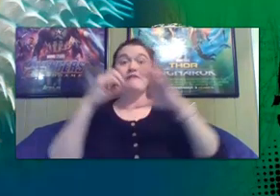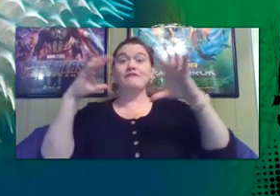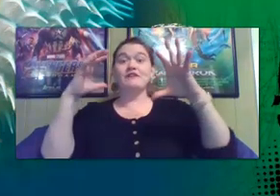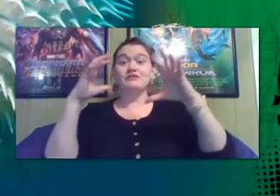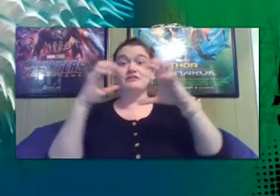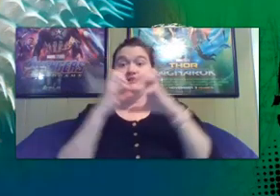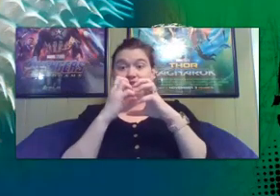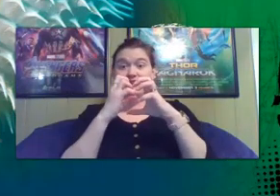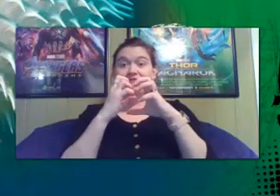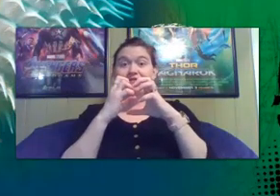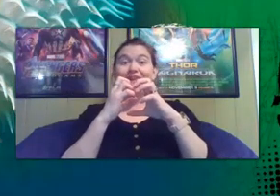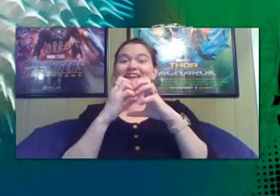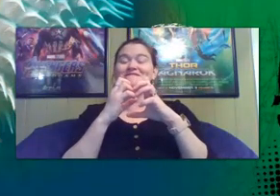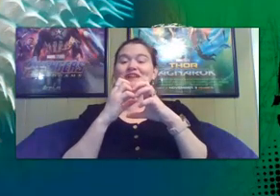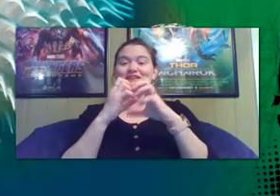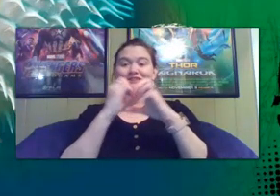Pufferfish